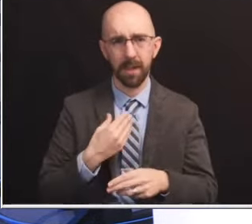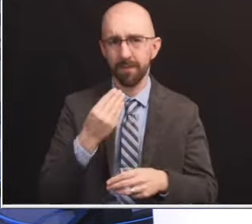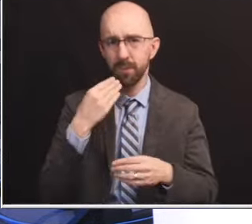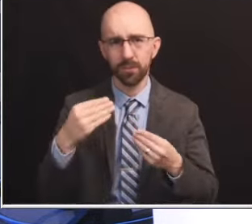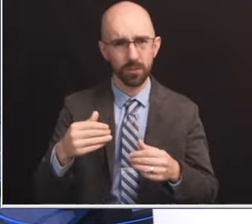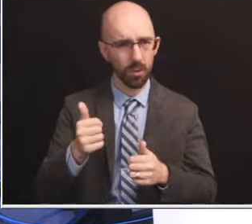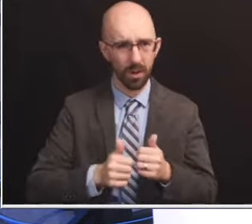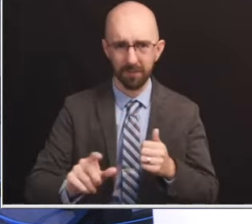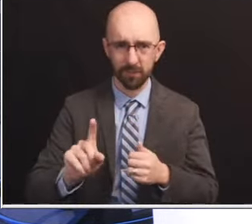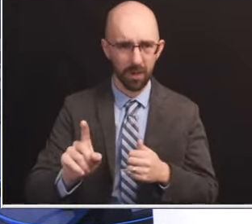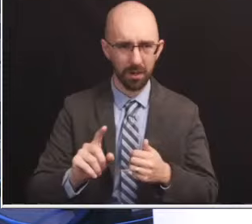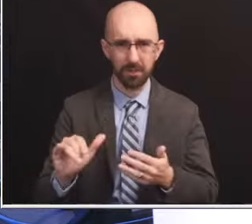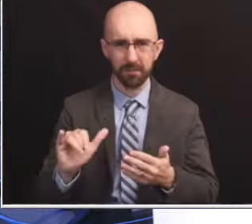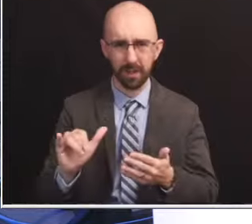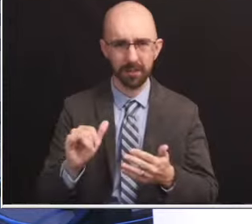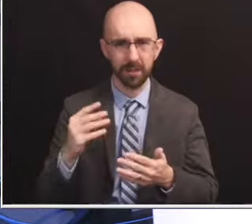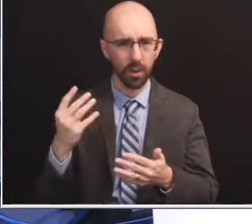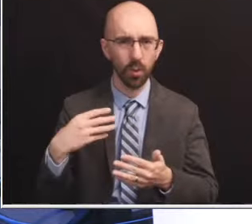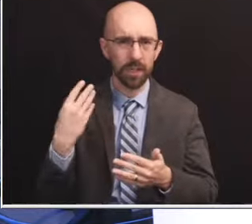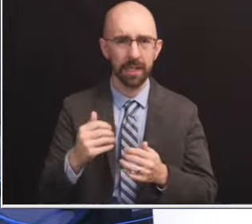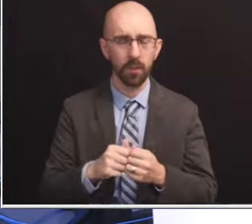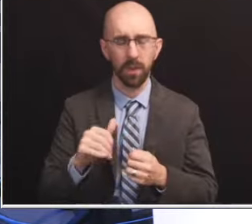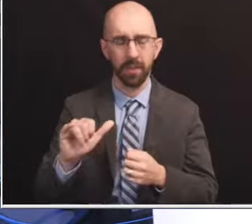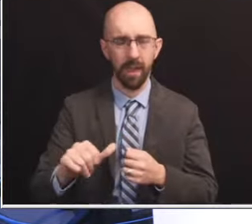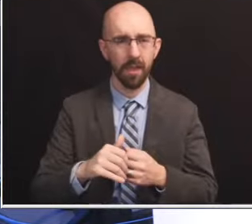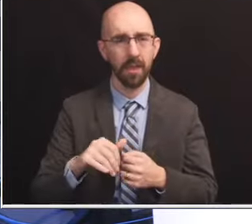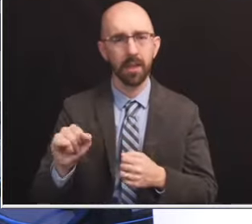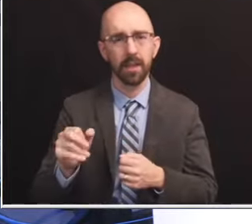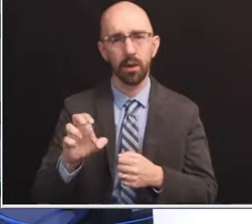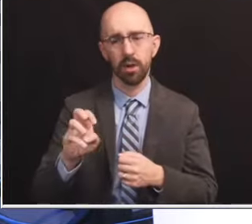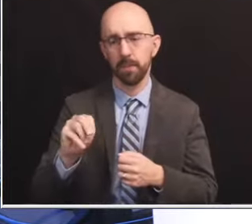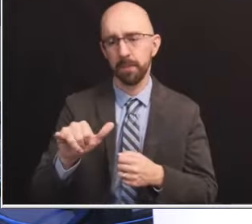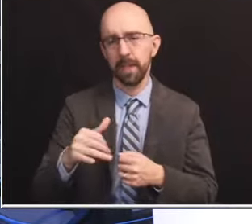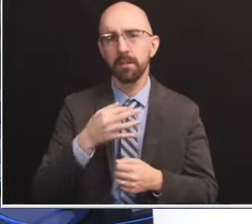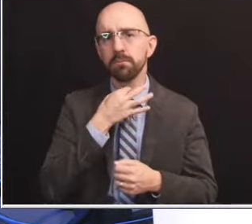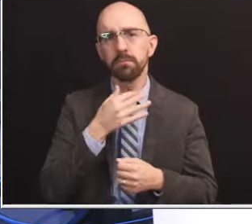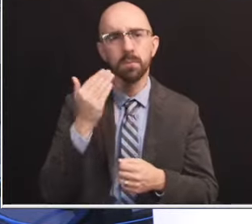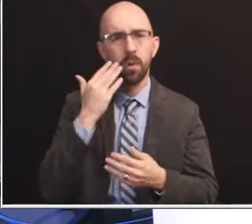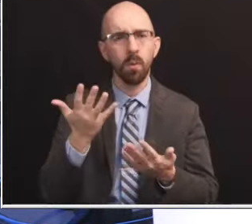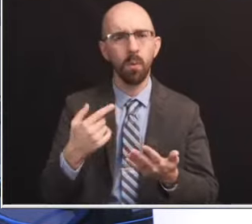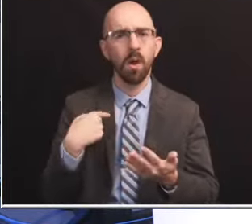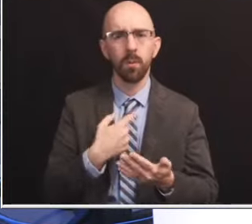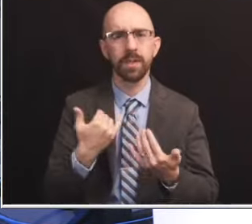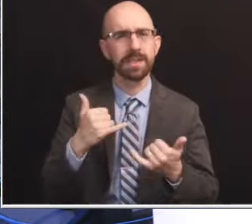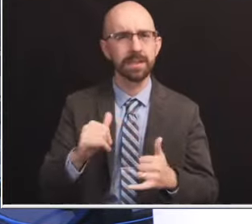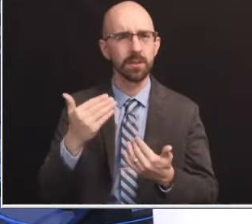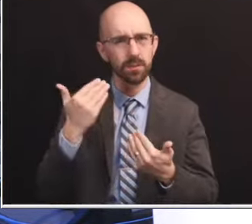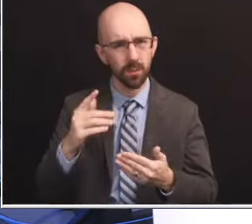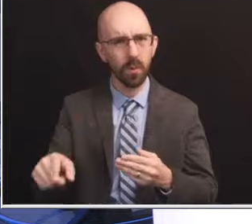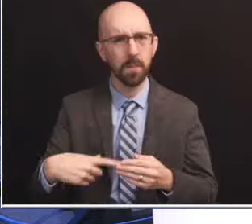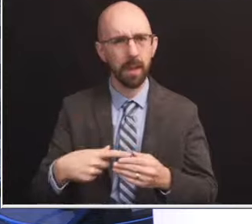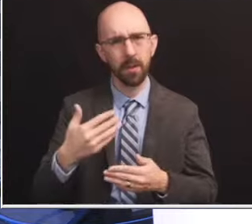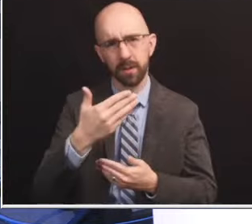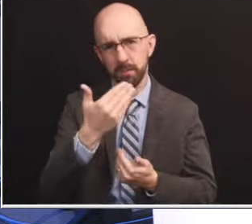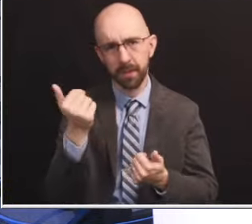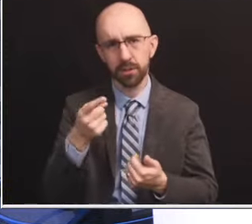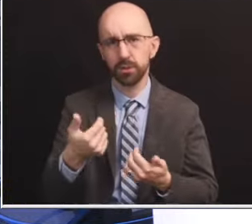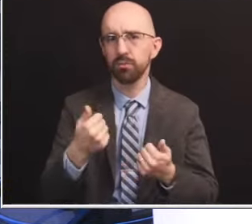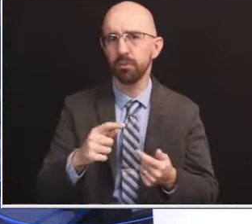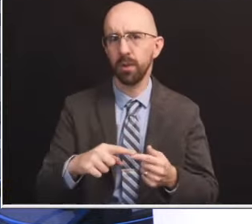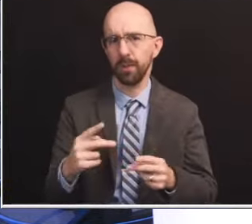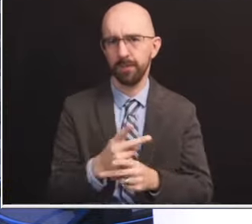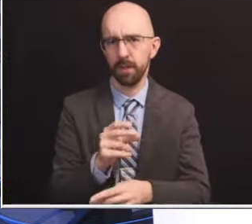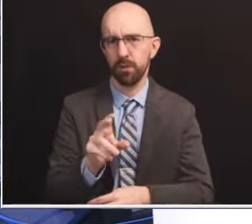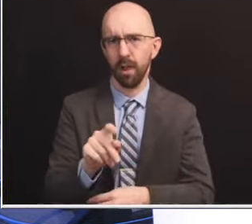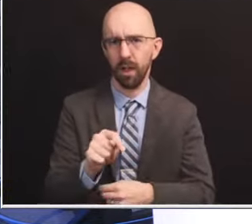I'm like a lunatic with that thing. Jeremy Yenser wants to know, what are the things we still don't understand about dementia that you're trying to figure out? Who wants